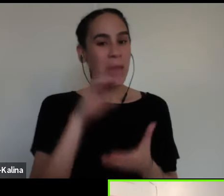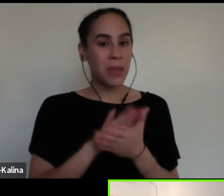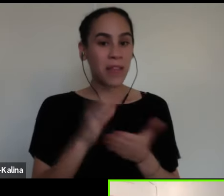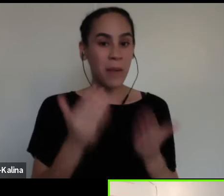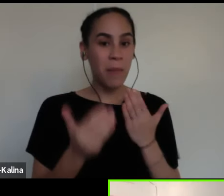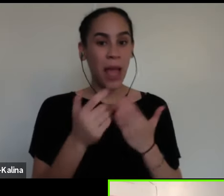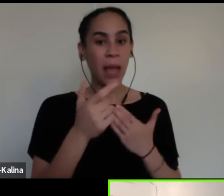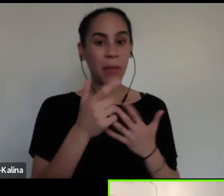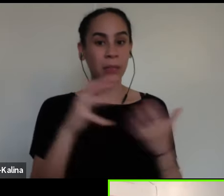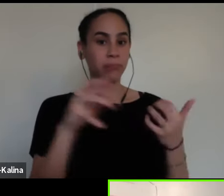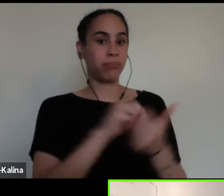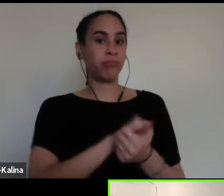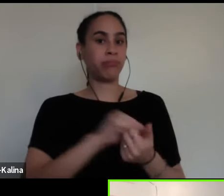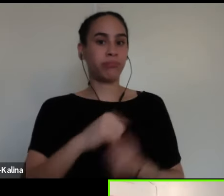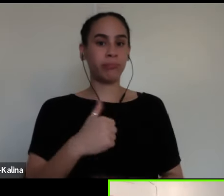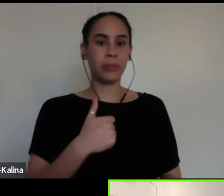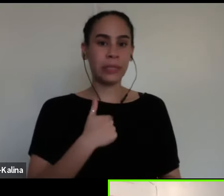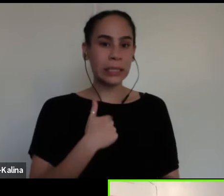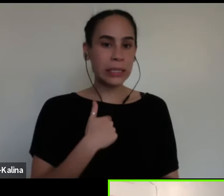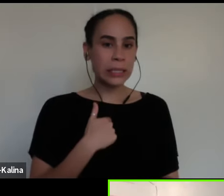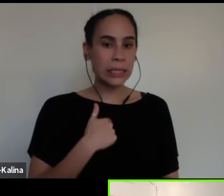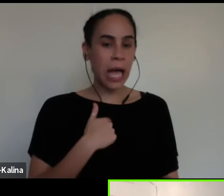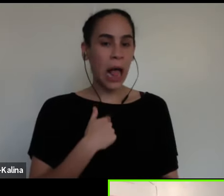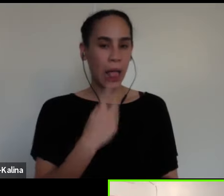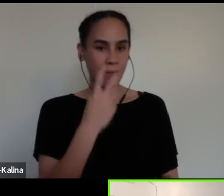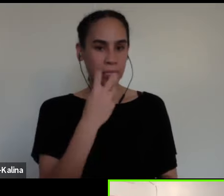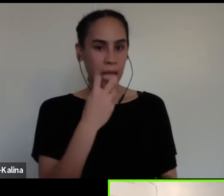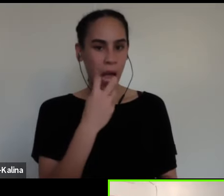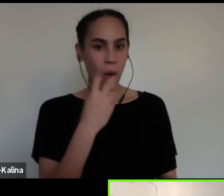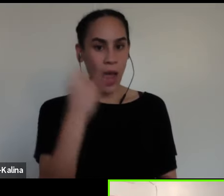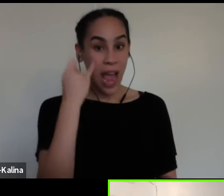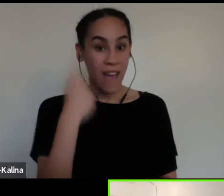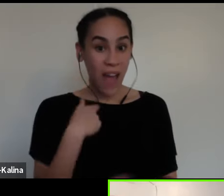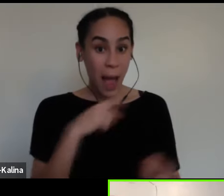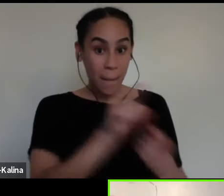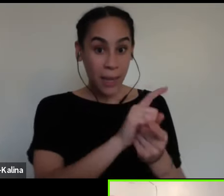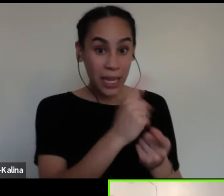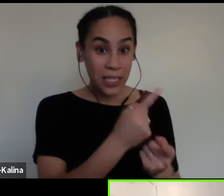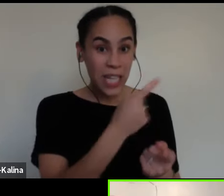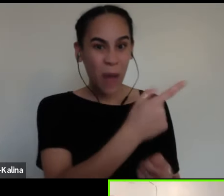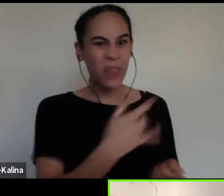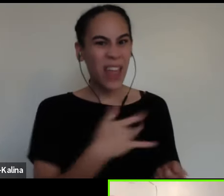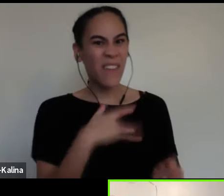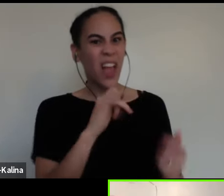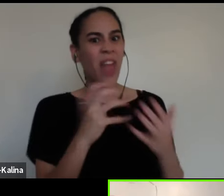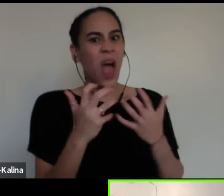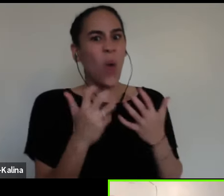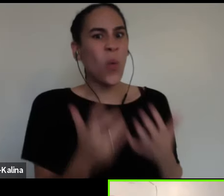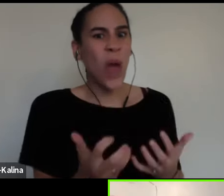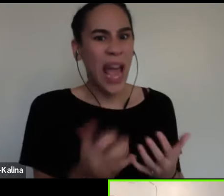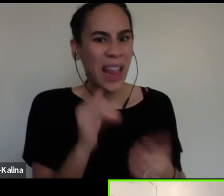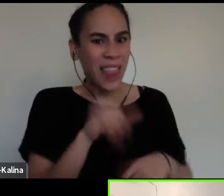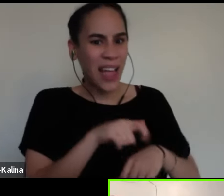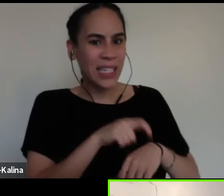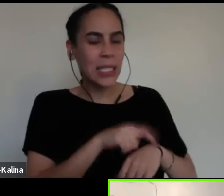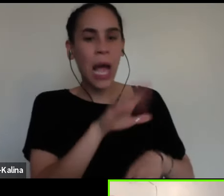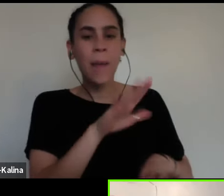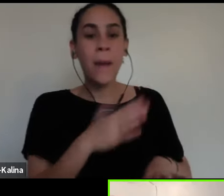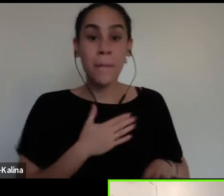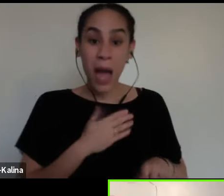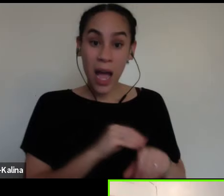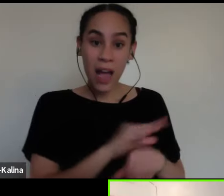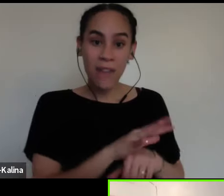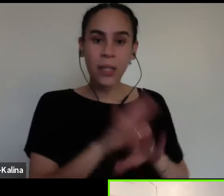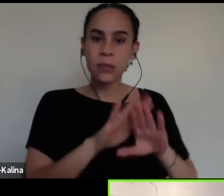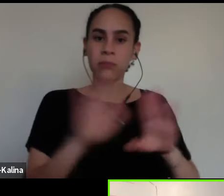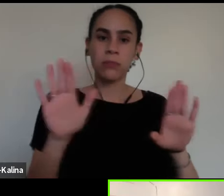In a scenario where I meet a person who is living underneath that weight at the moment, my advice always is, do absolutely nothing. Make no